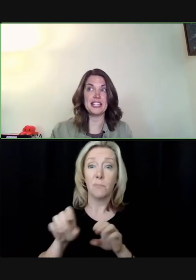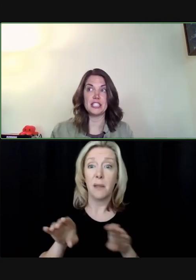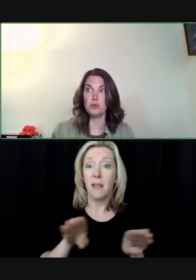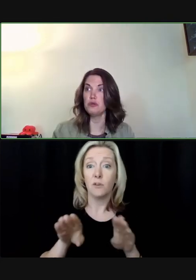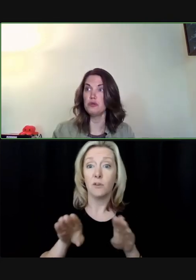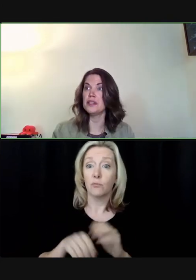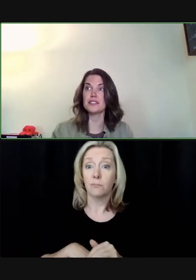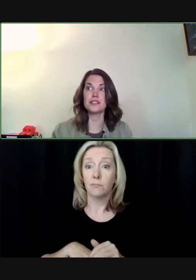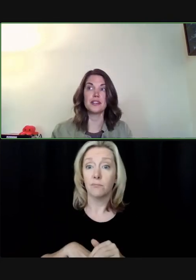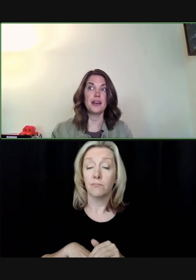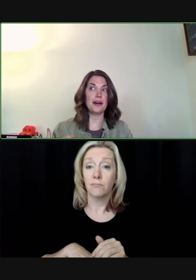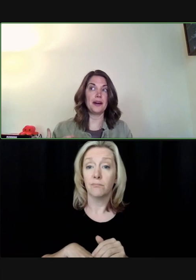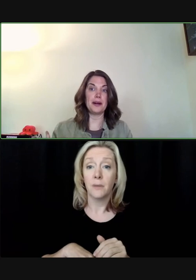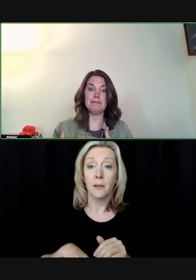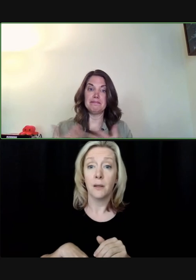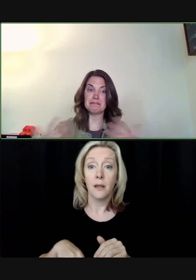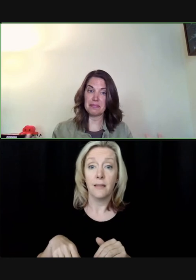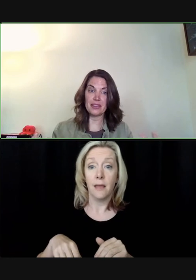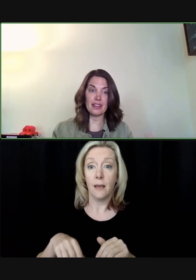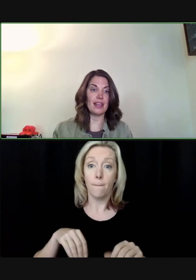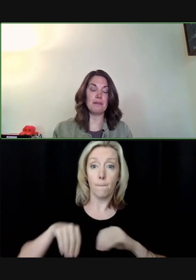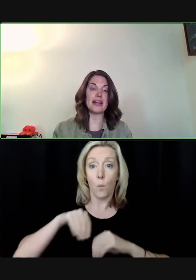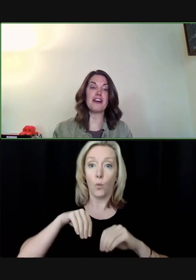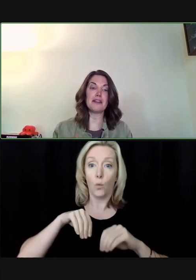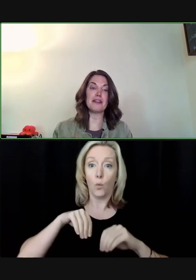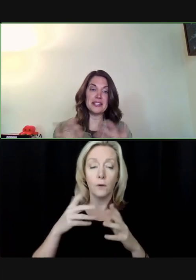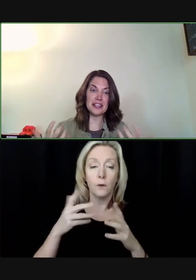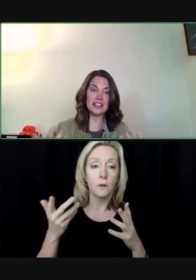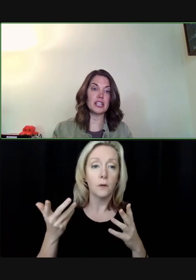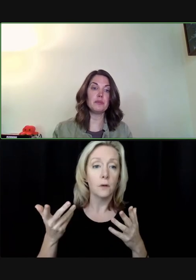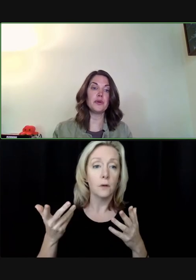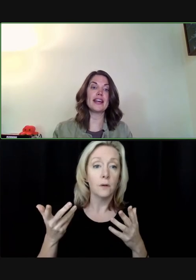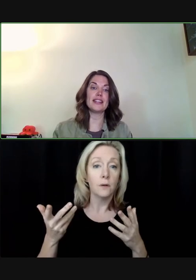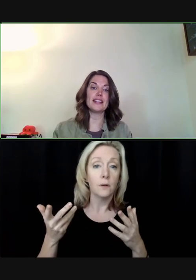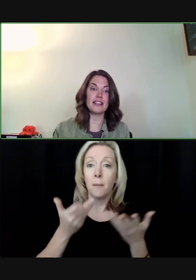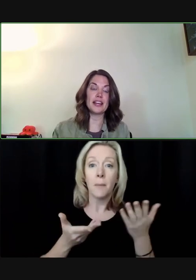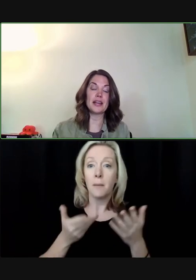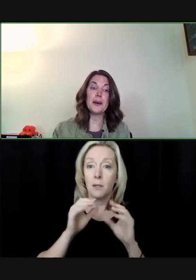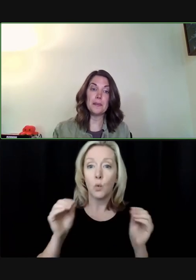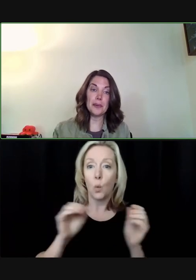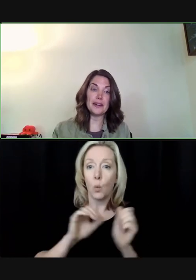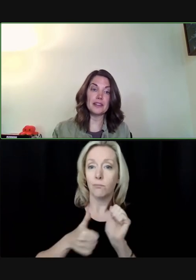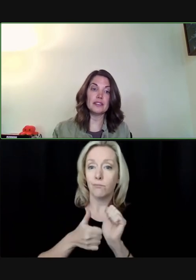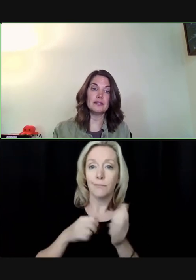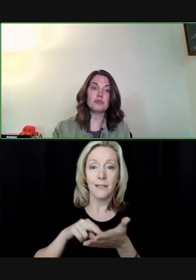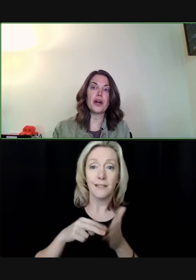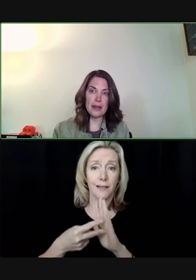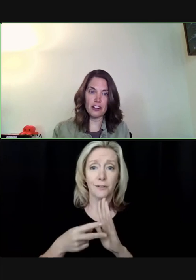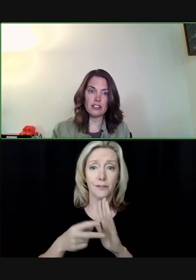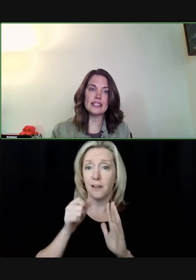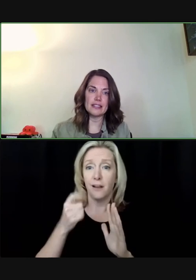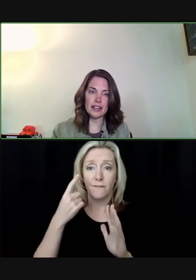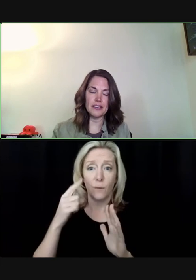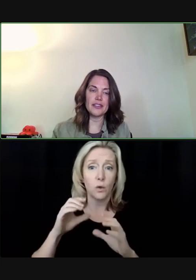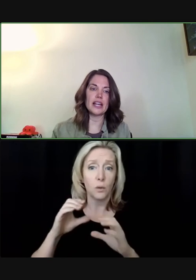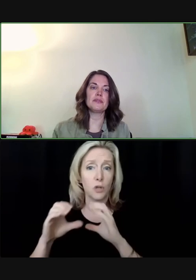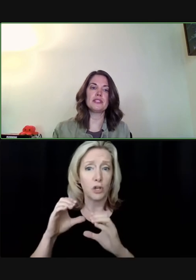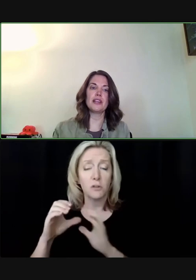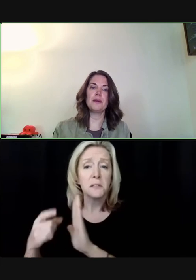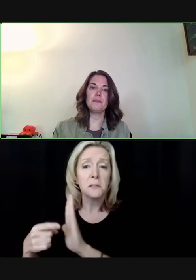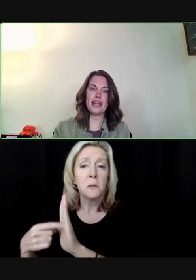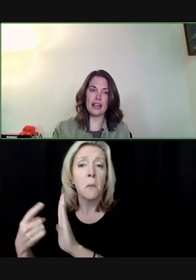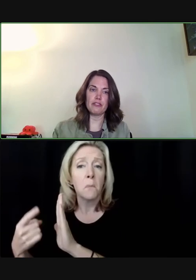have spontaneous movements. It might not be intended to communicate anything, but primarily, a